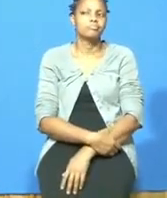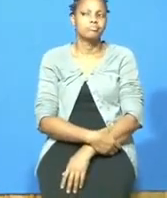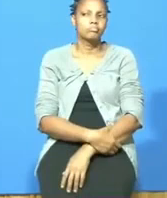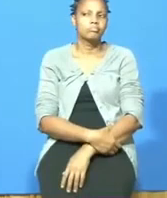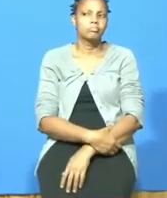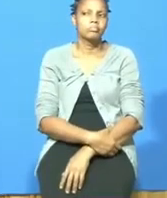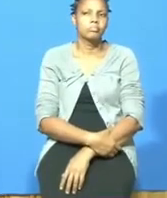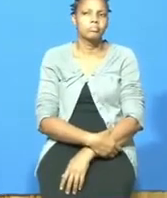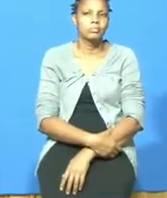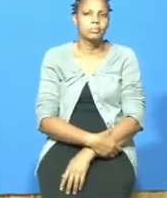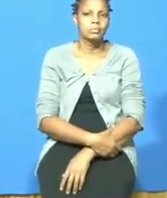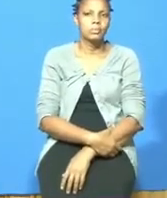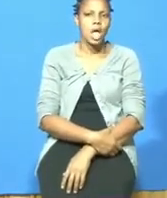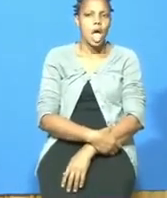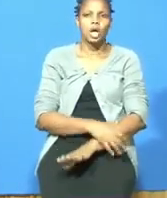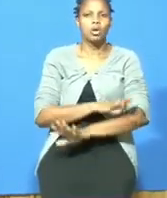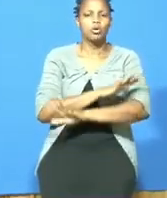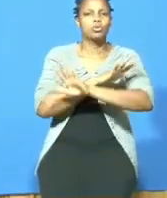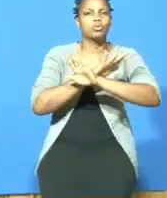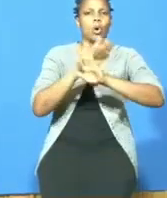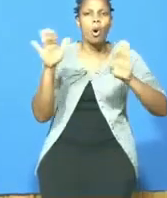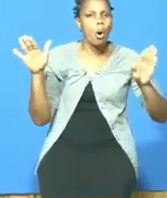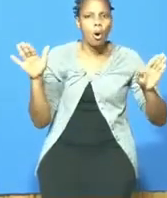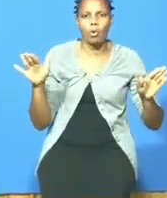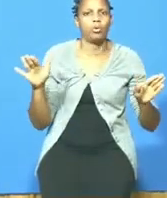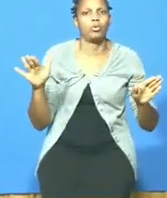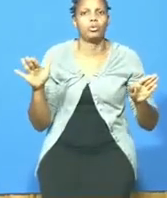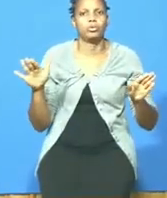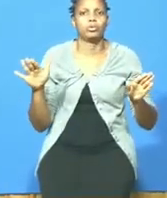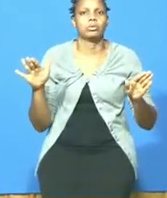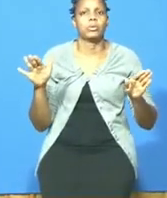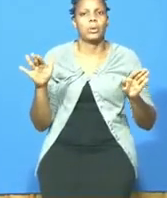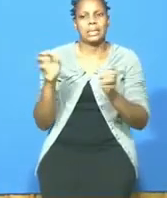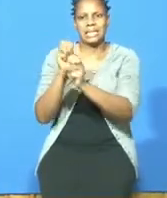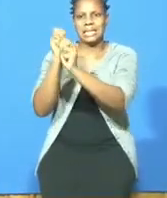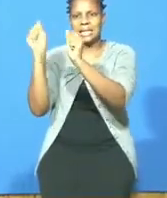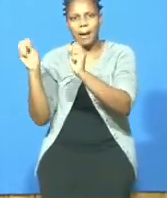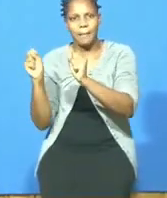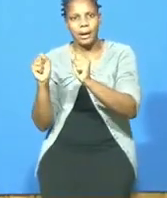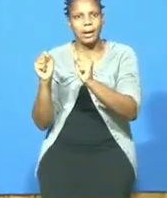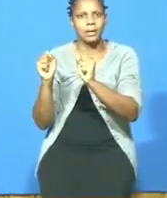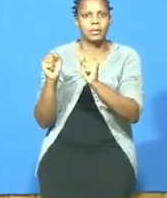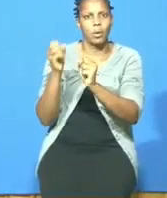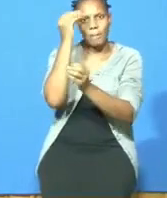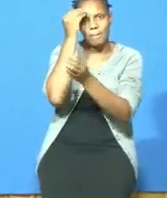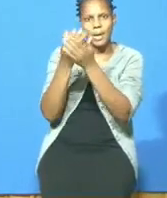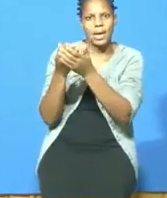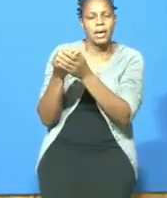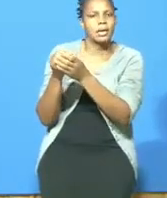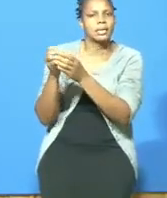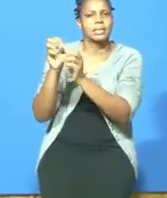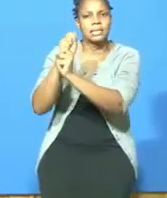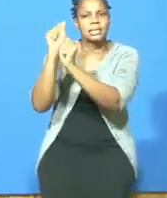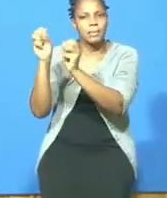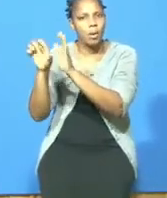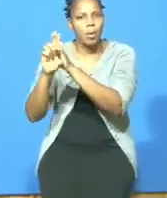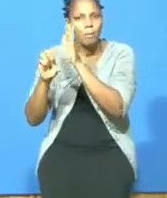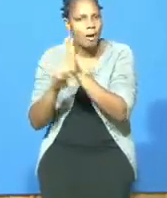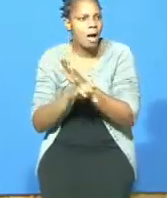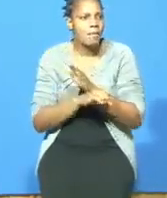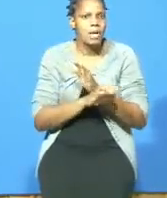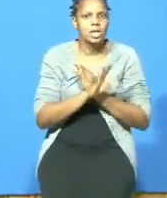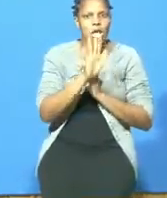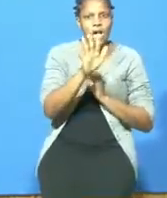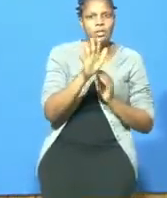before the Sabbath. Don't put your own needs before the Sabbath. The Sabbath stands forever.